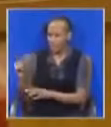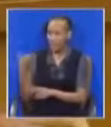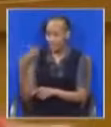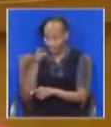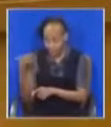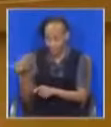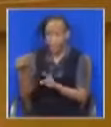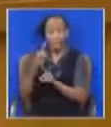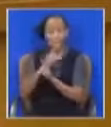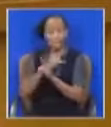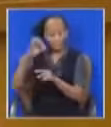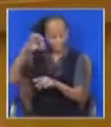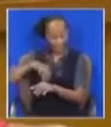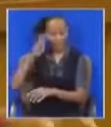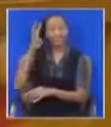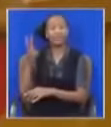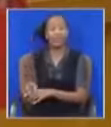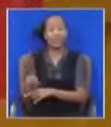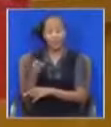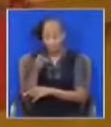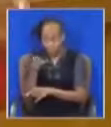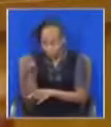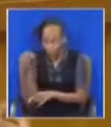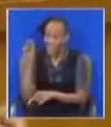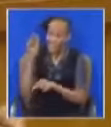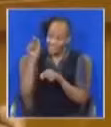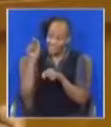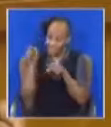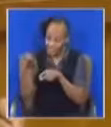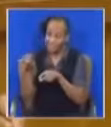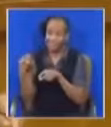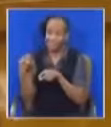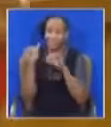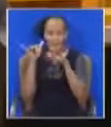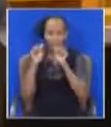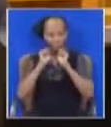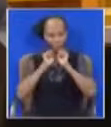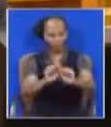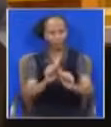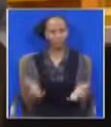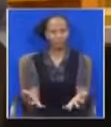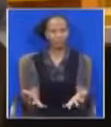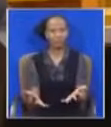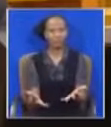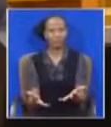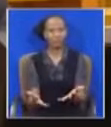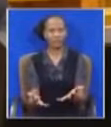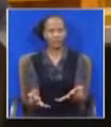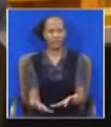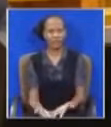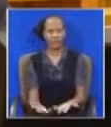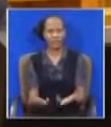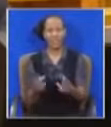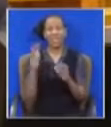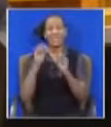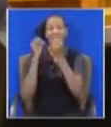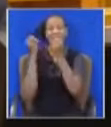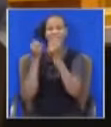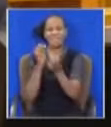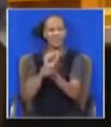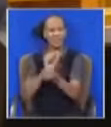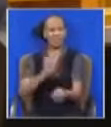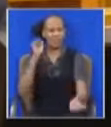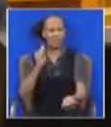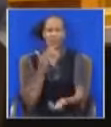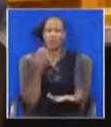the victories of this revolution, those are our people. Who are the motive forces of the National Democratic Revolution,